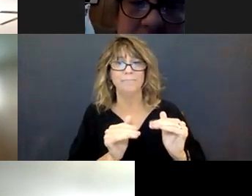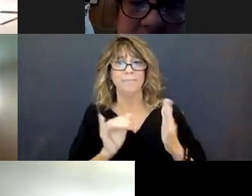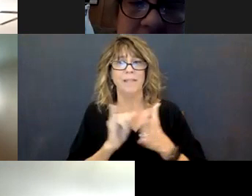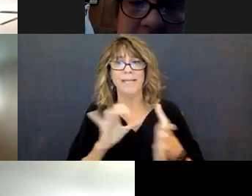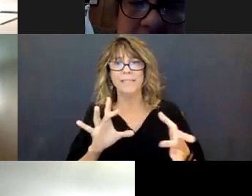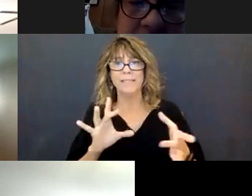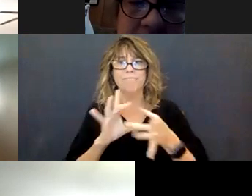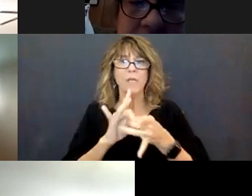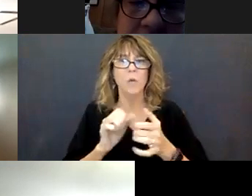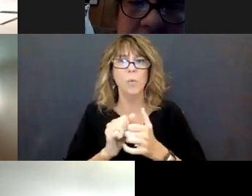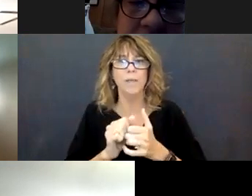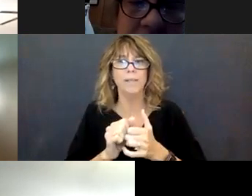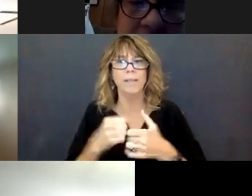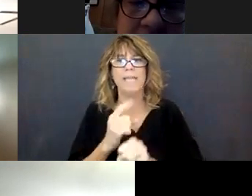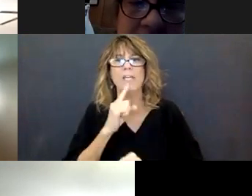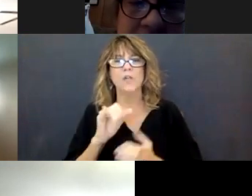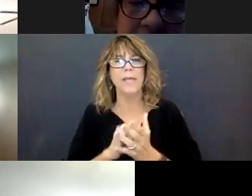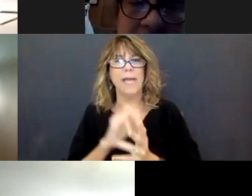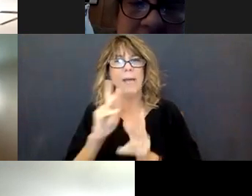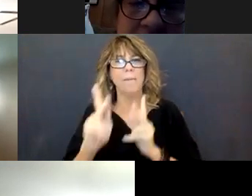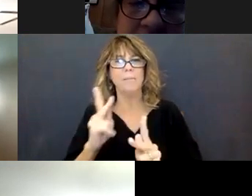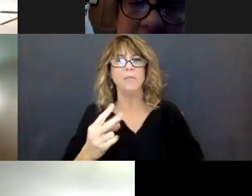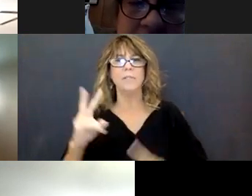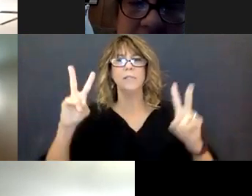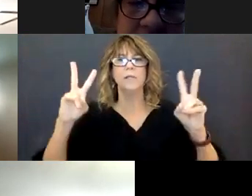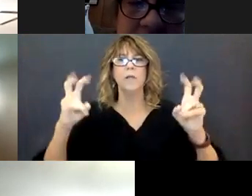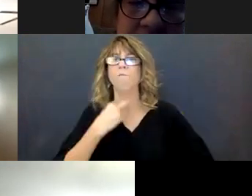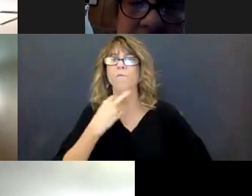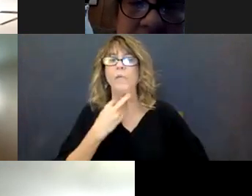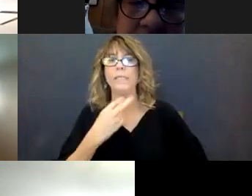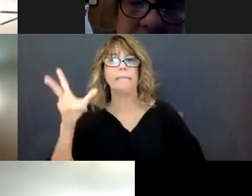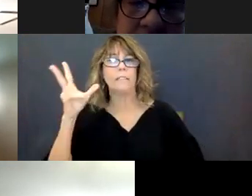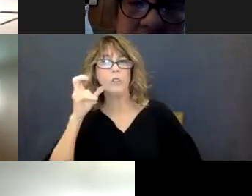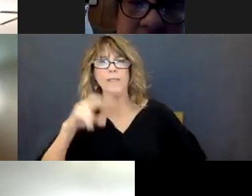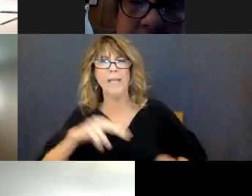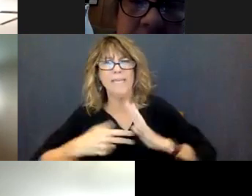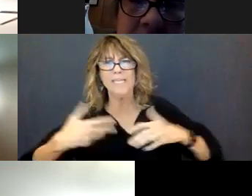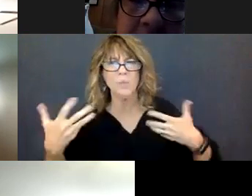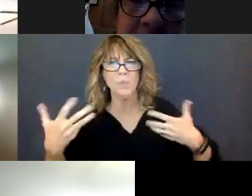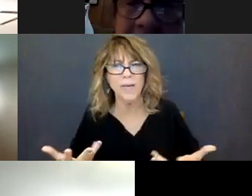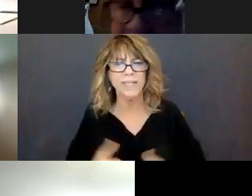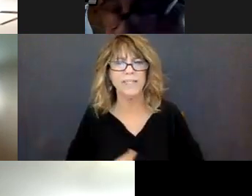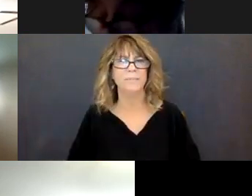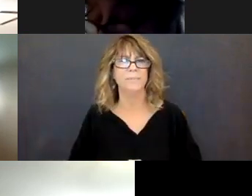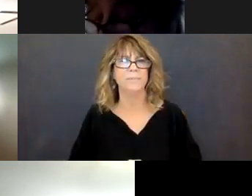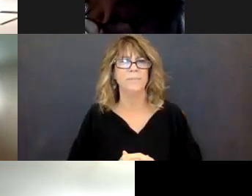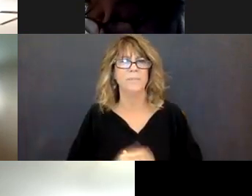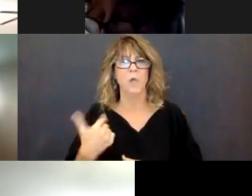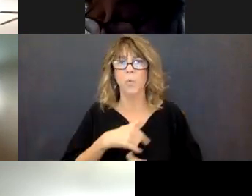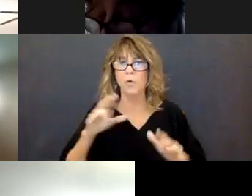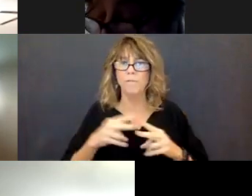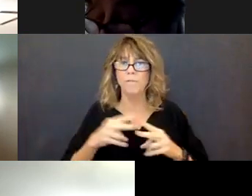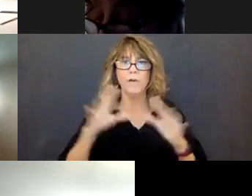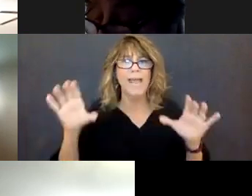ensuring voice is heard really mean? How could we, as a very active and